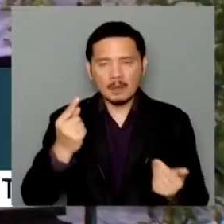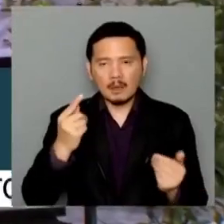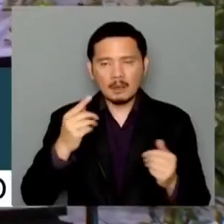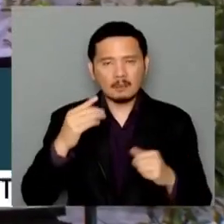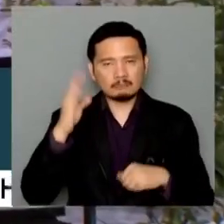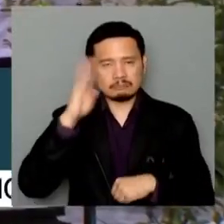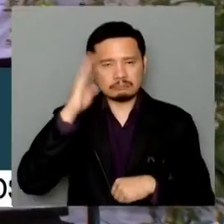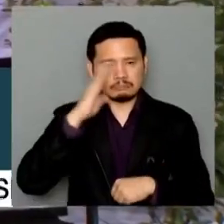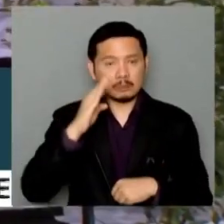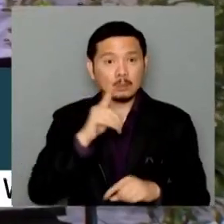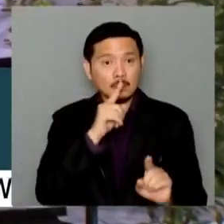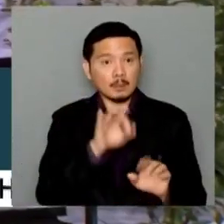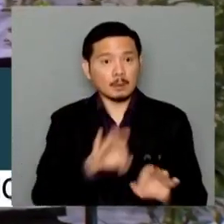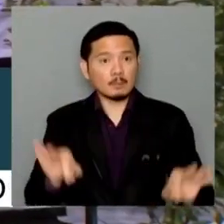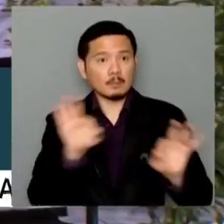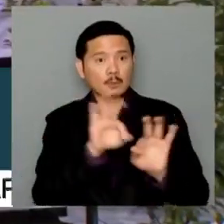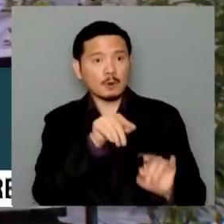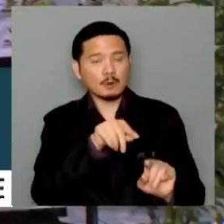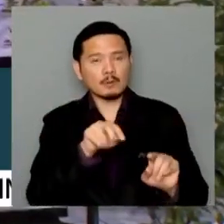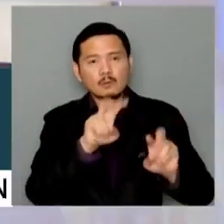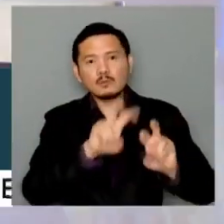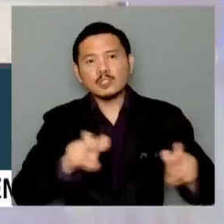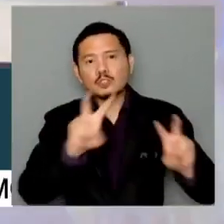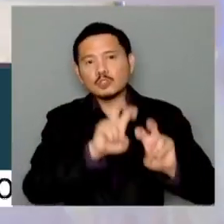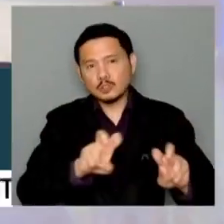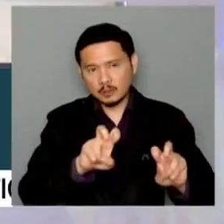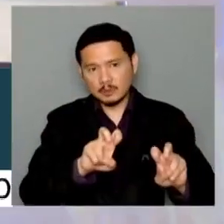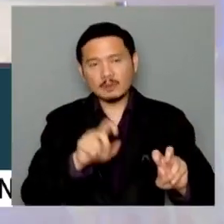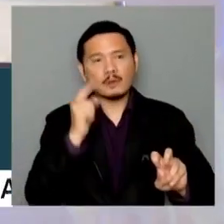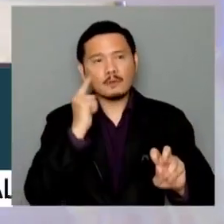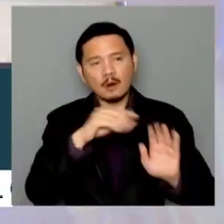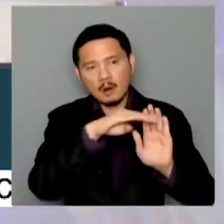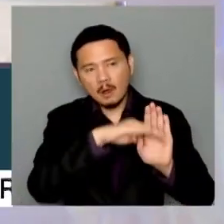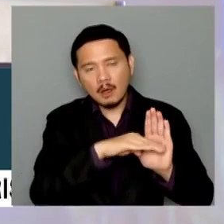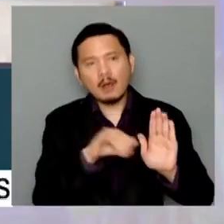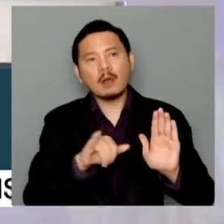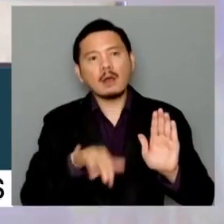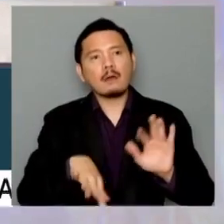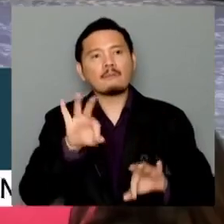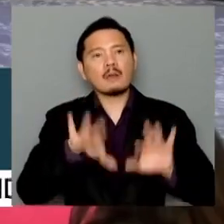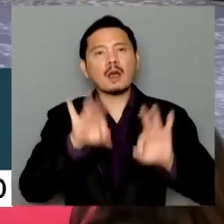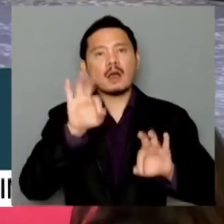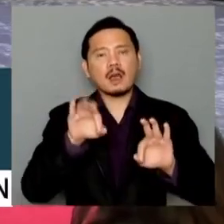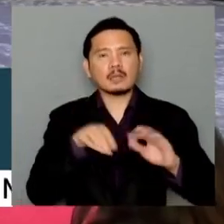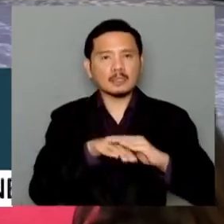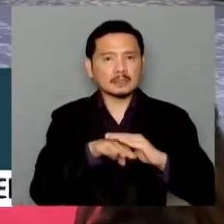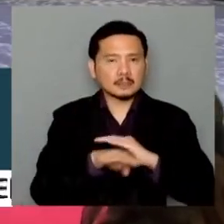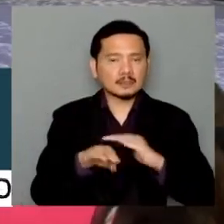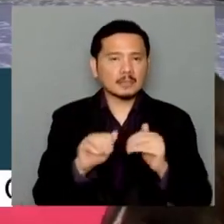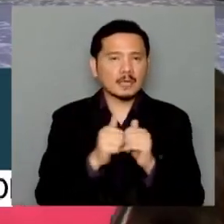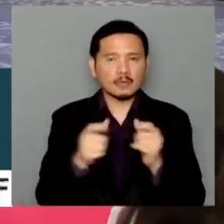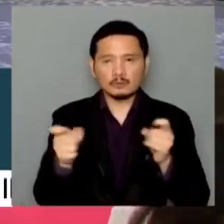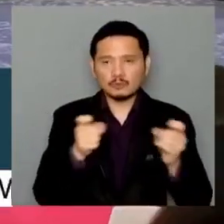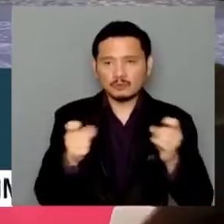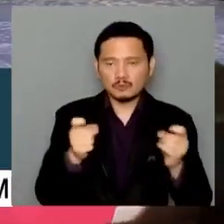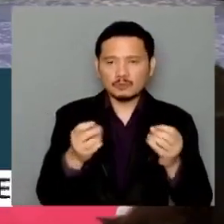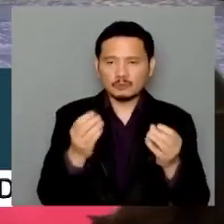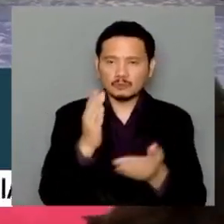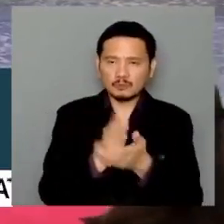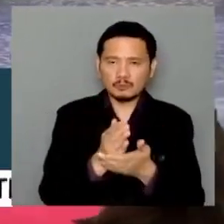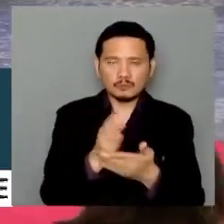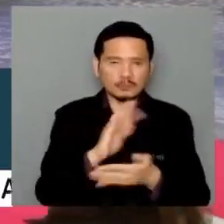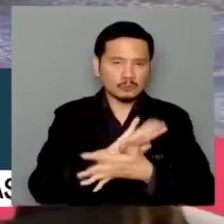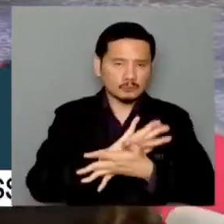important as these paved the way for the country to access information about the virus, which was used effectively in the front lines. This